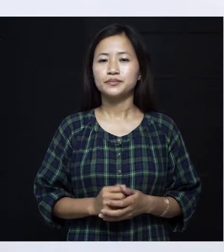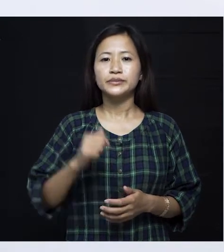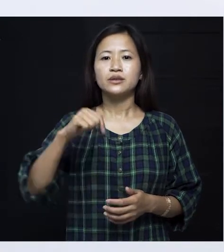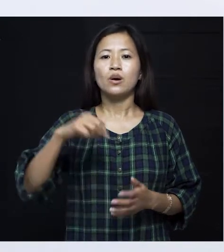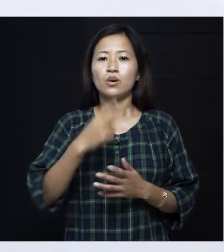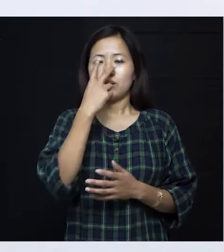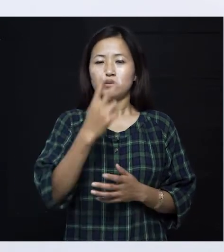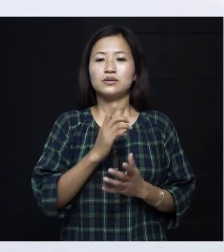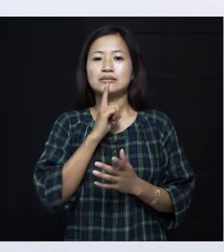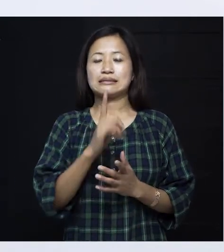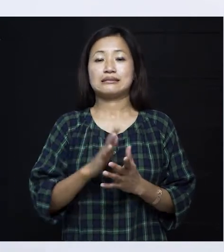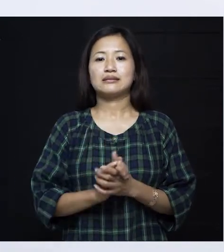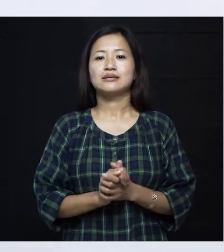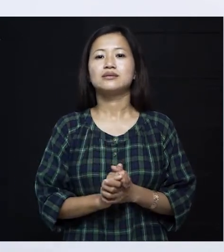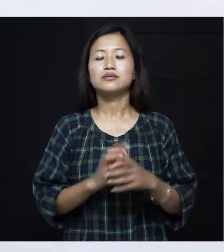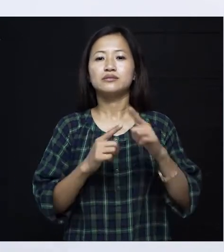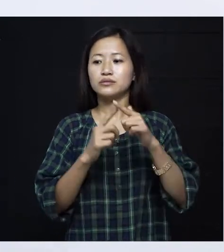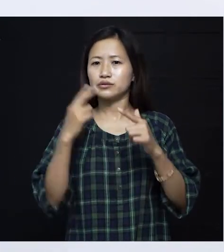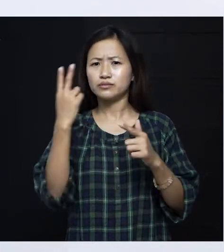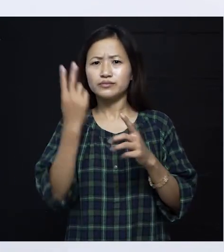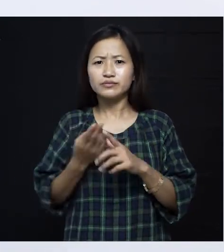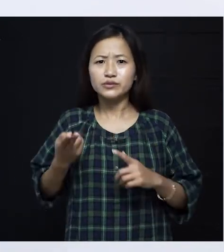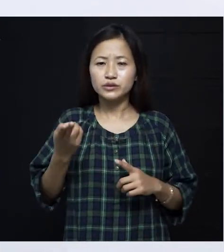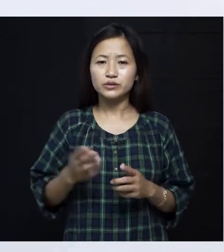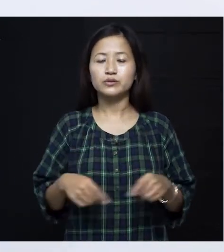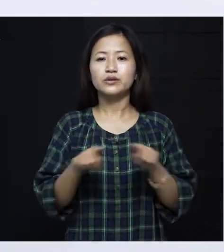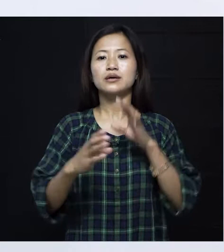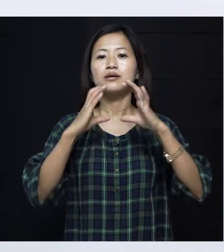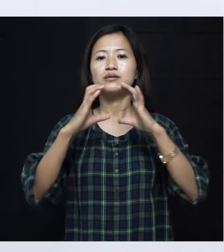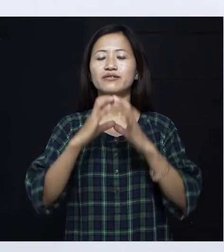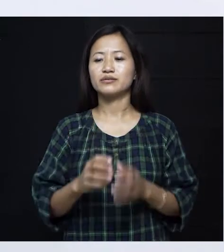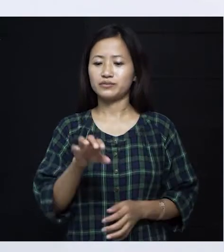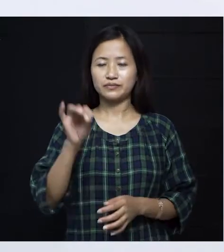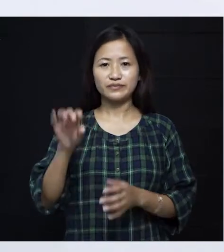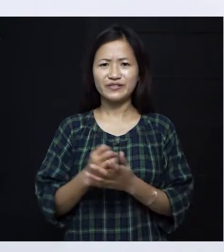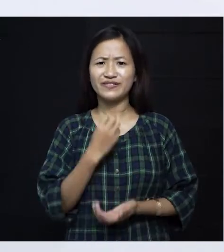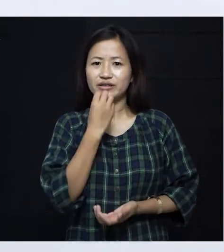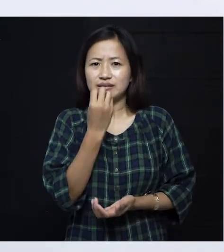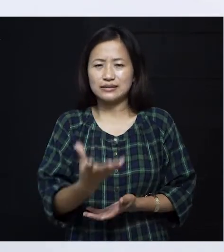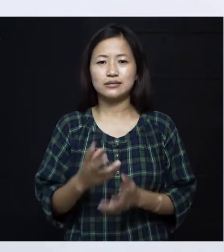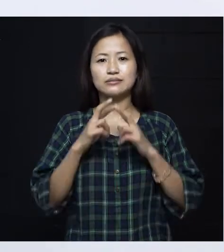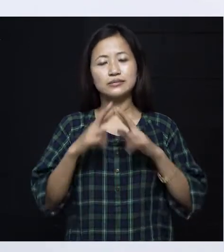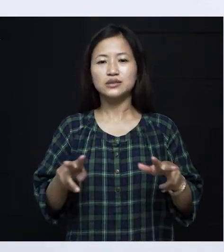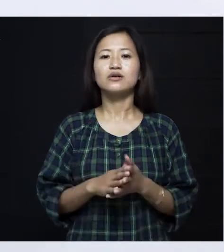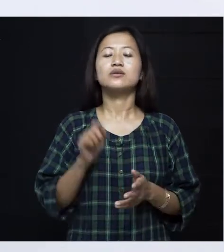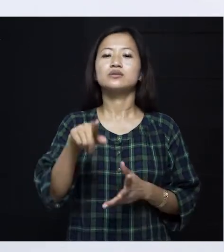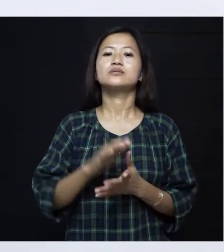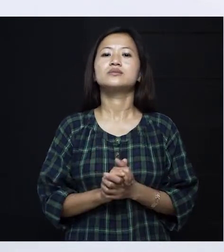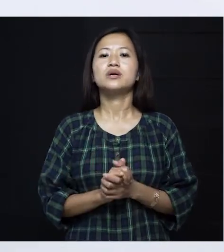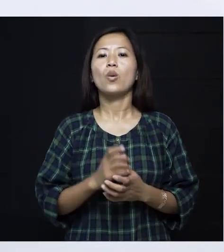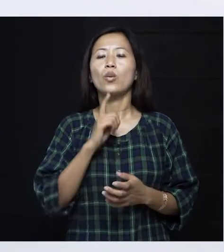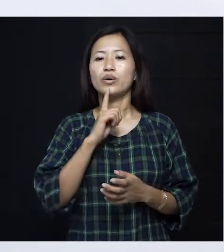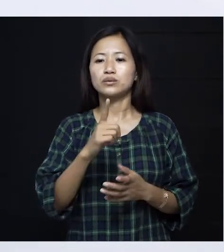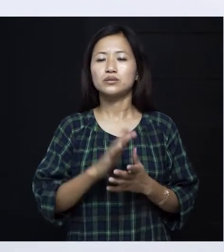Now, when we say transport and communication, I'm sure you will find it very easy, okay? I'm sure it'll be very easy for you because when